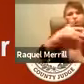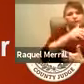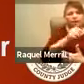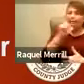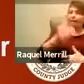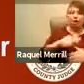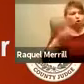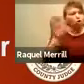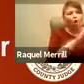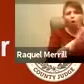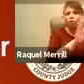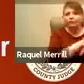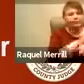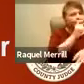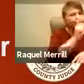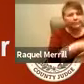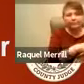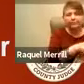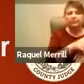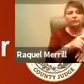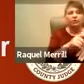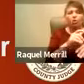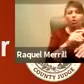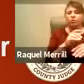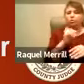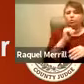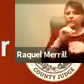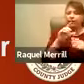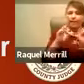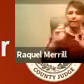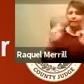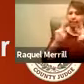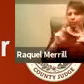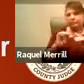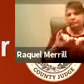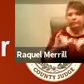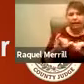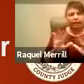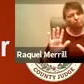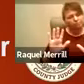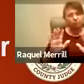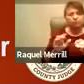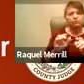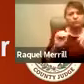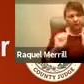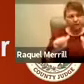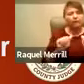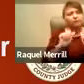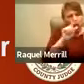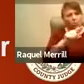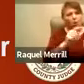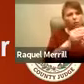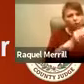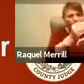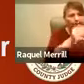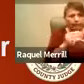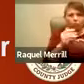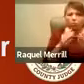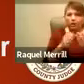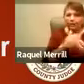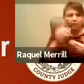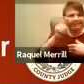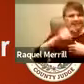close businesses and not have to ask people not to go out and do the necessary shopping and